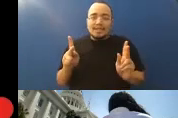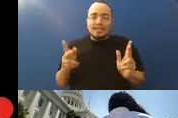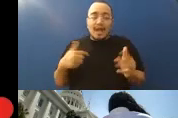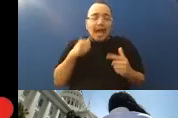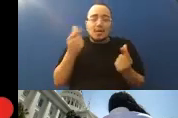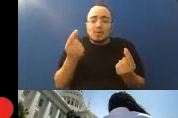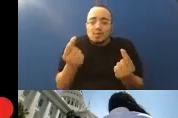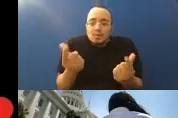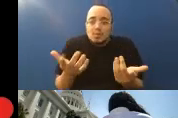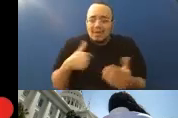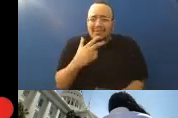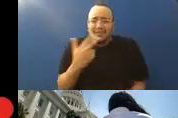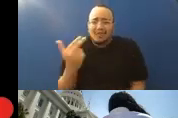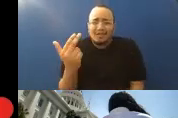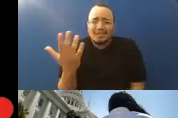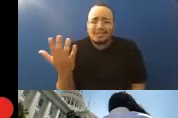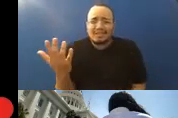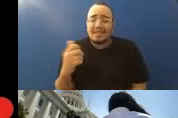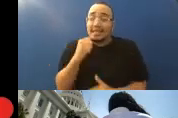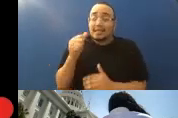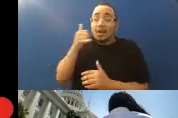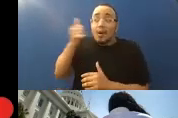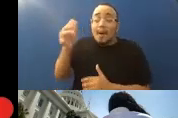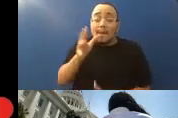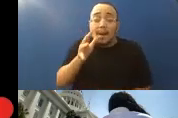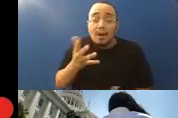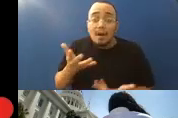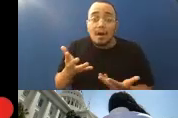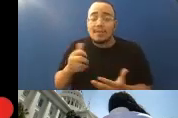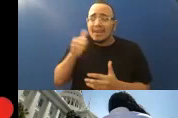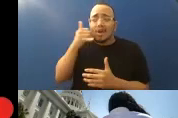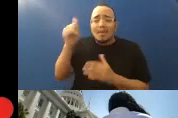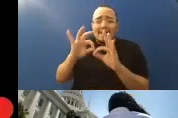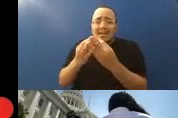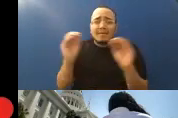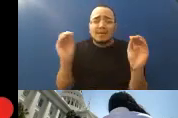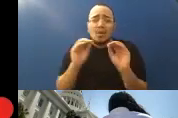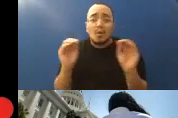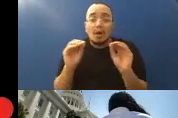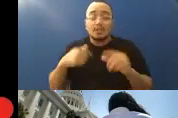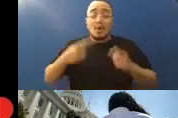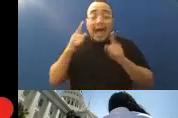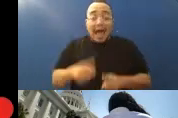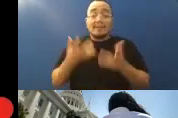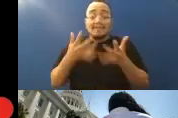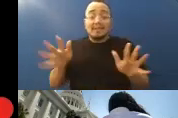was going on. I was only 13 years old. They did not contact my mom, didn't contact anyone. I had to go home and tell my mom what